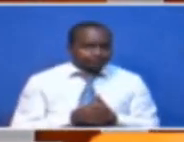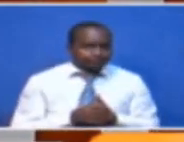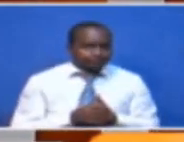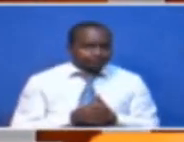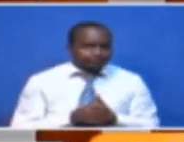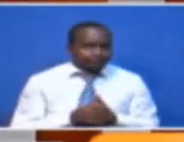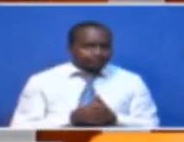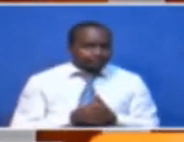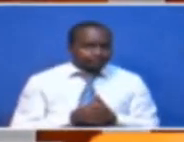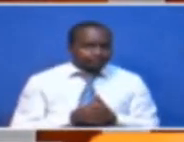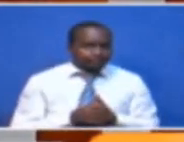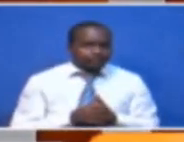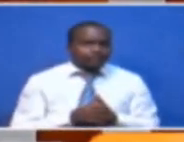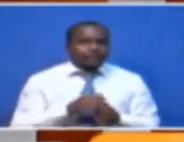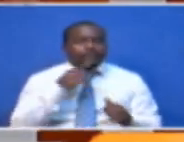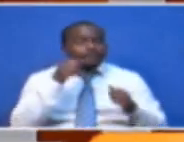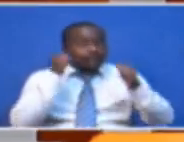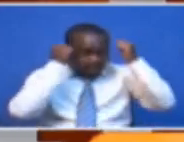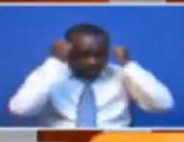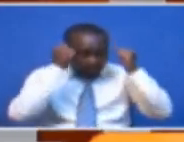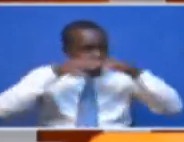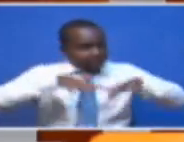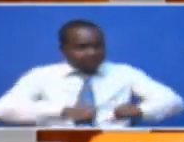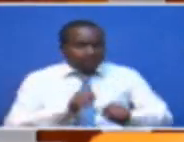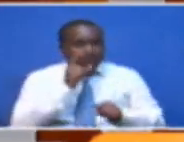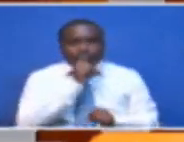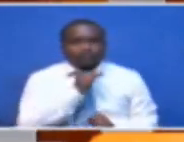The army has taken over.